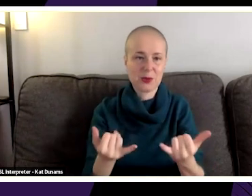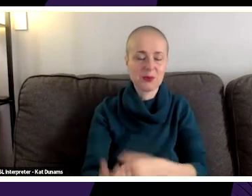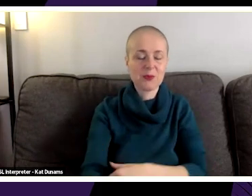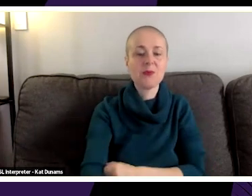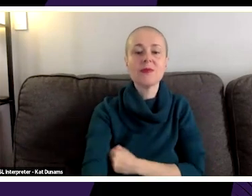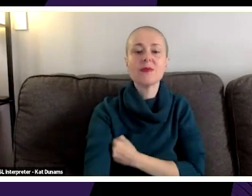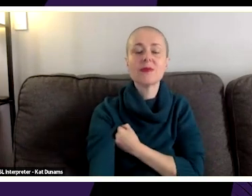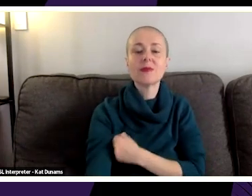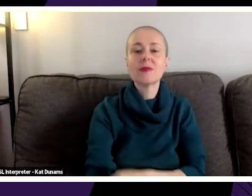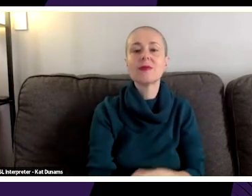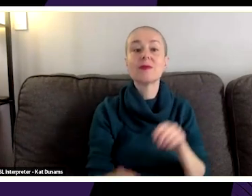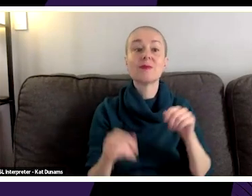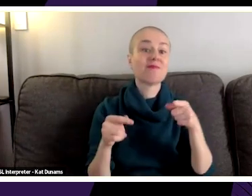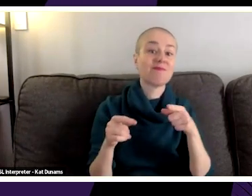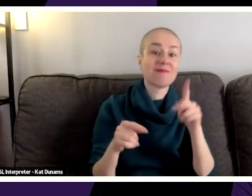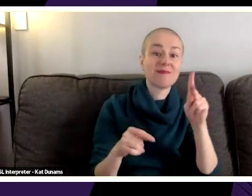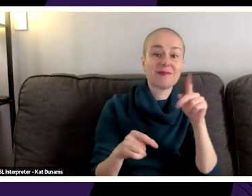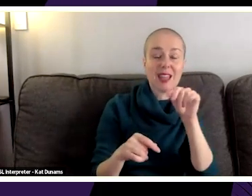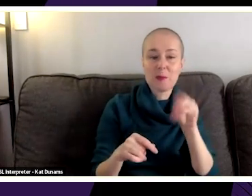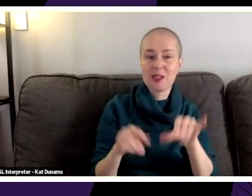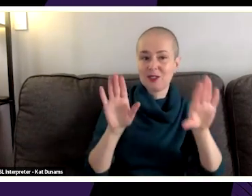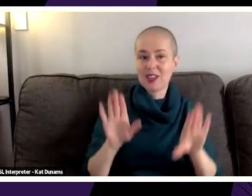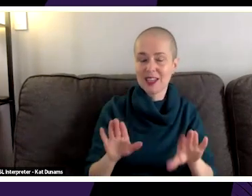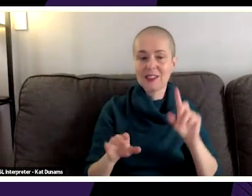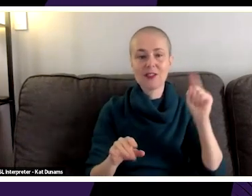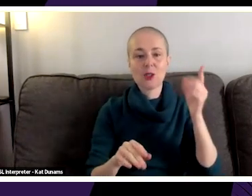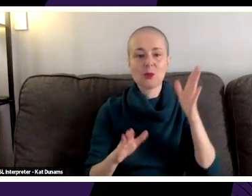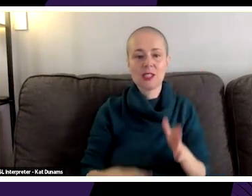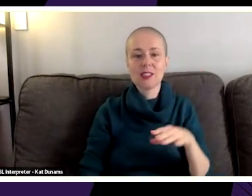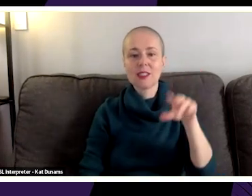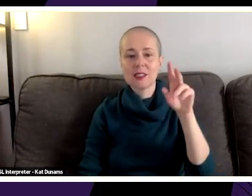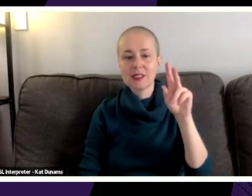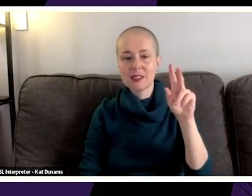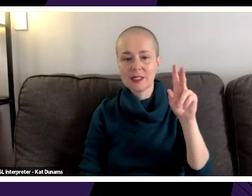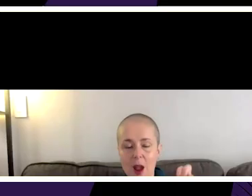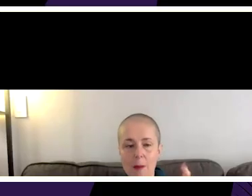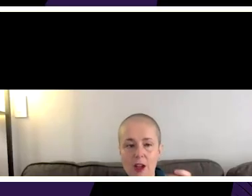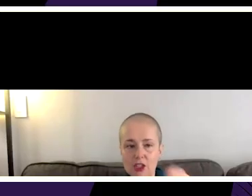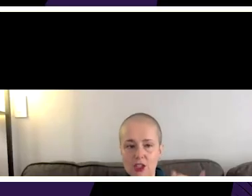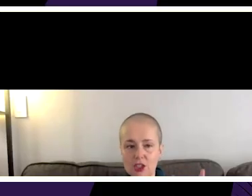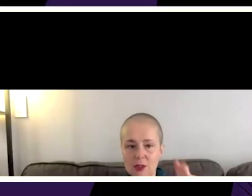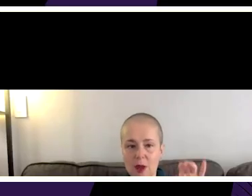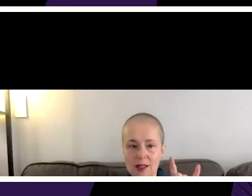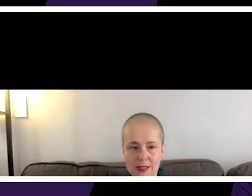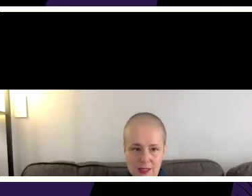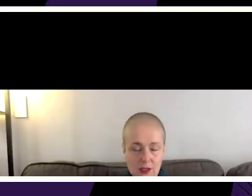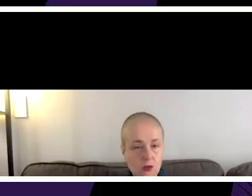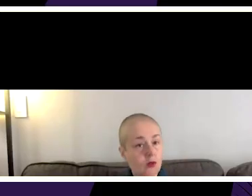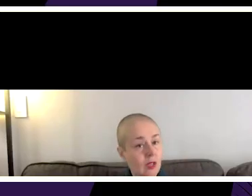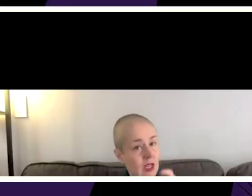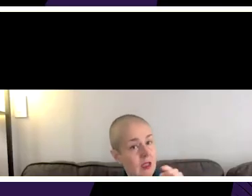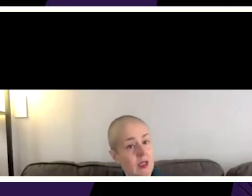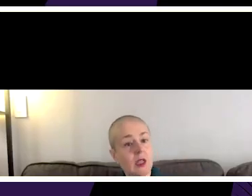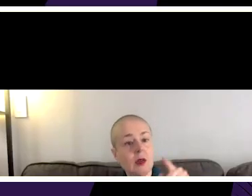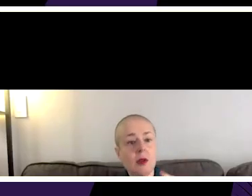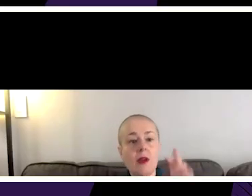Great. Our very first presenter is Kamakshi Bali, who has created a context-aware autocomplete tool for the